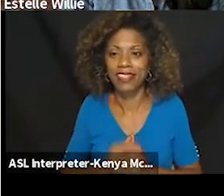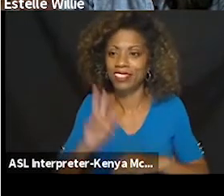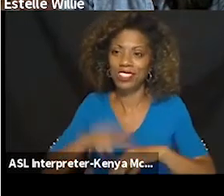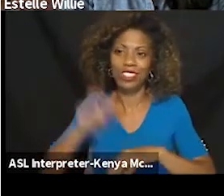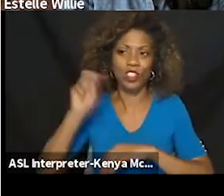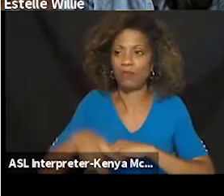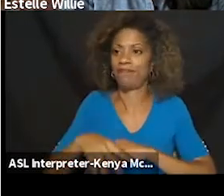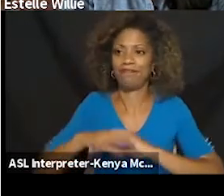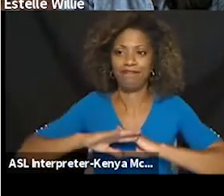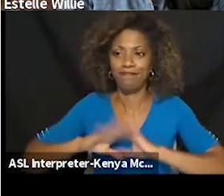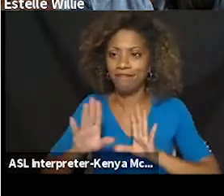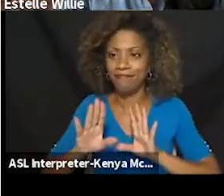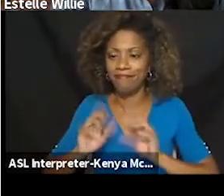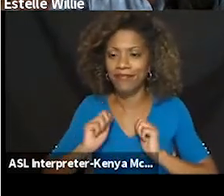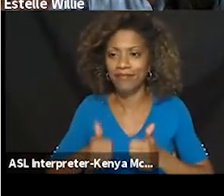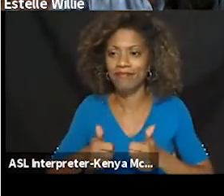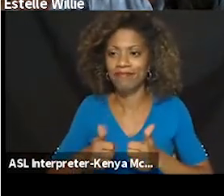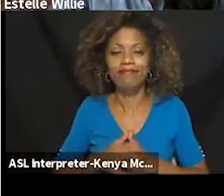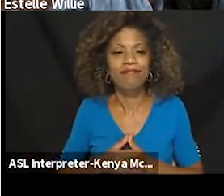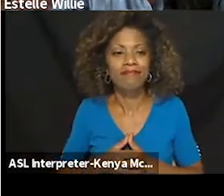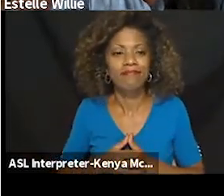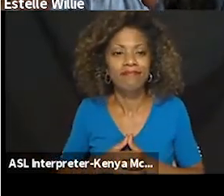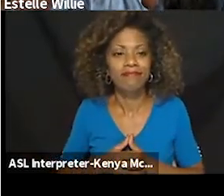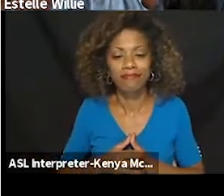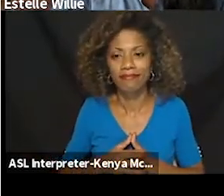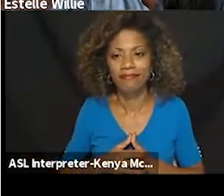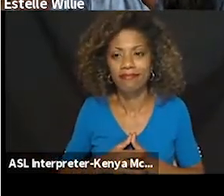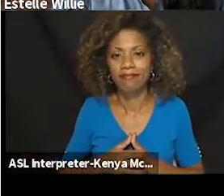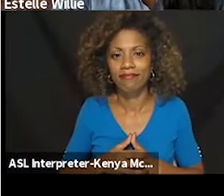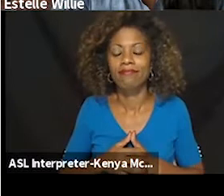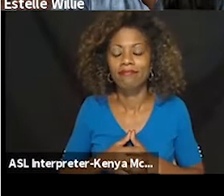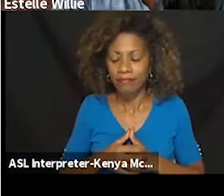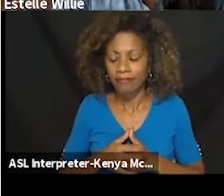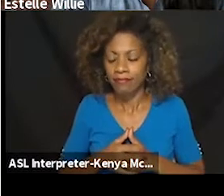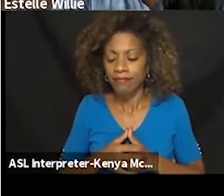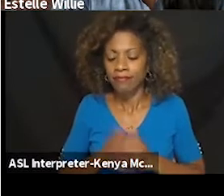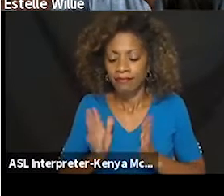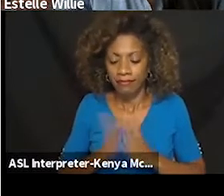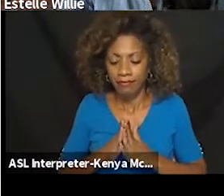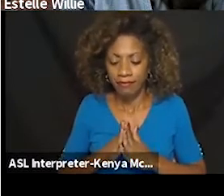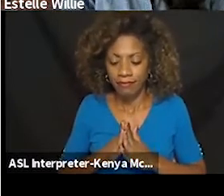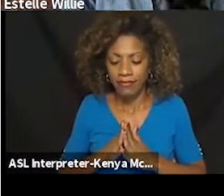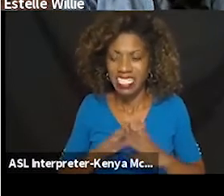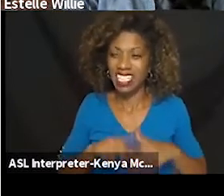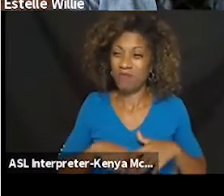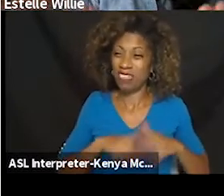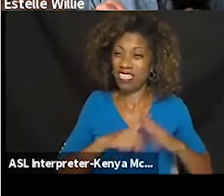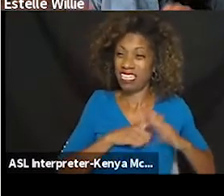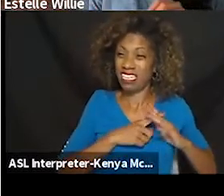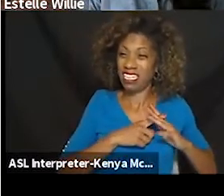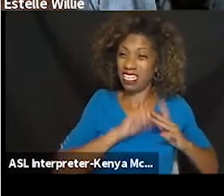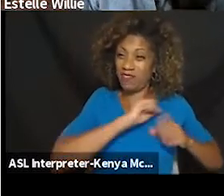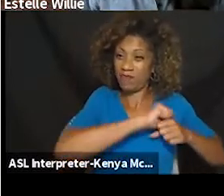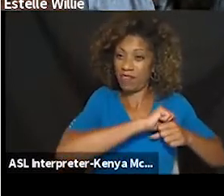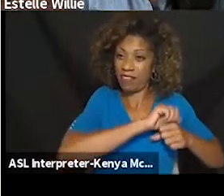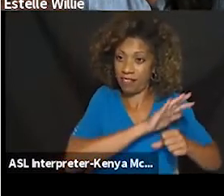So at the beginning of this pandemic, it seemed like their program teams were running